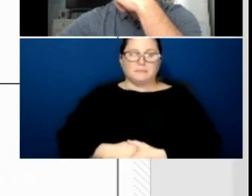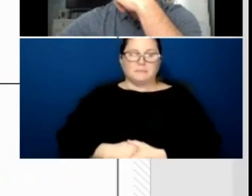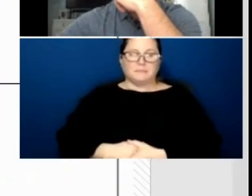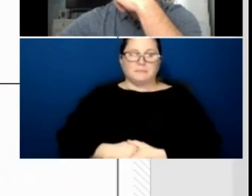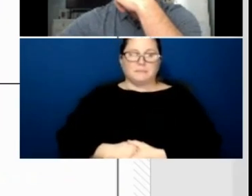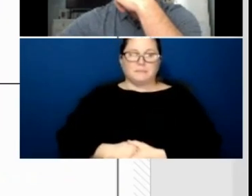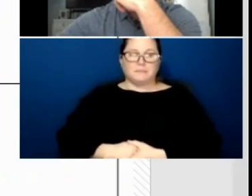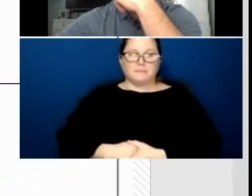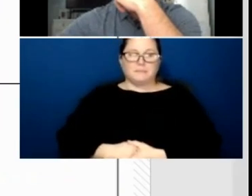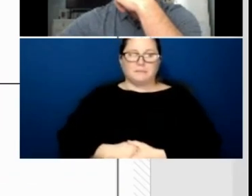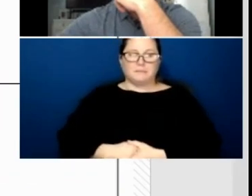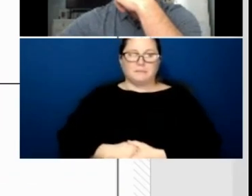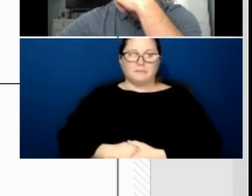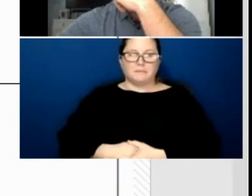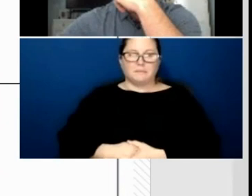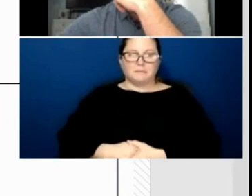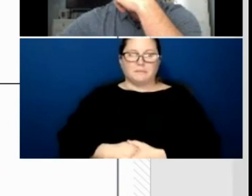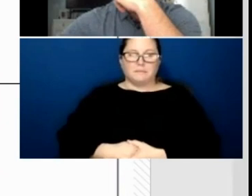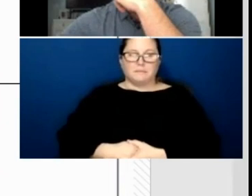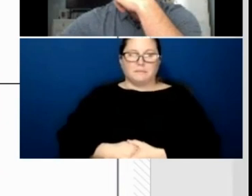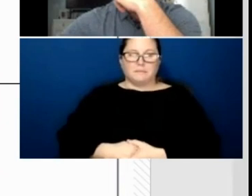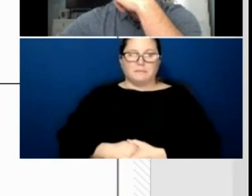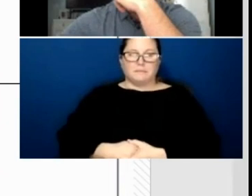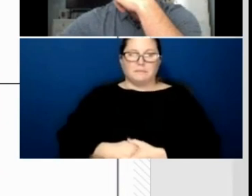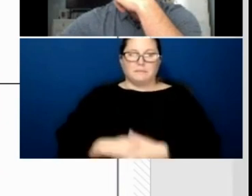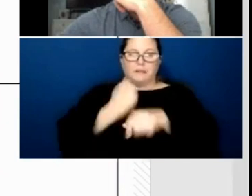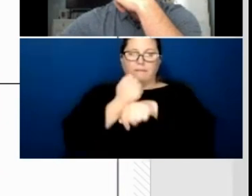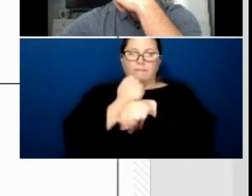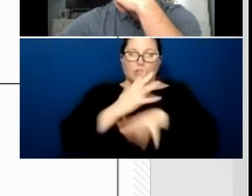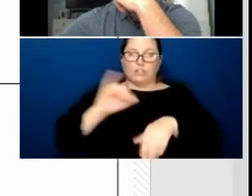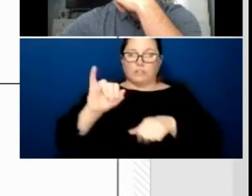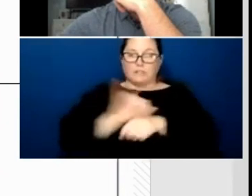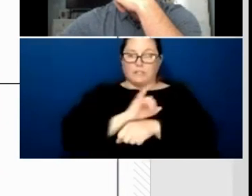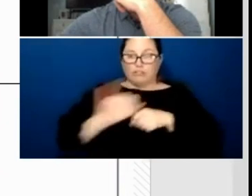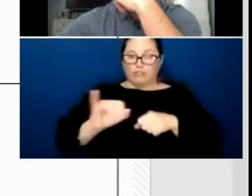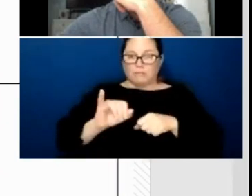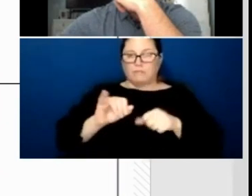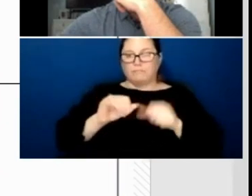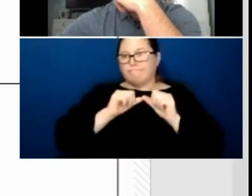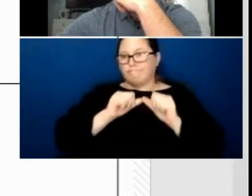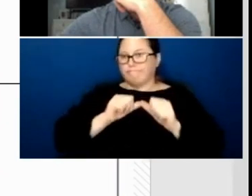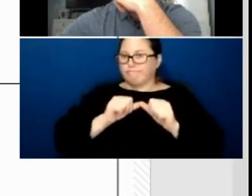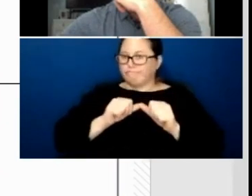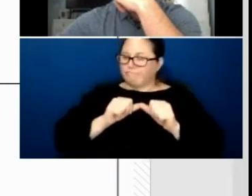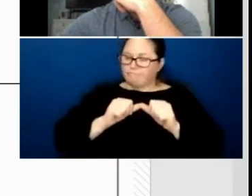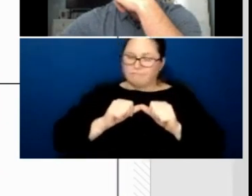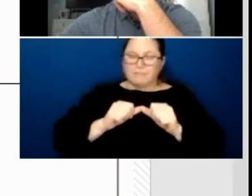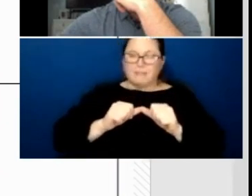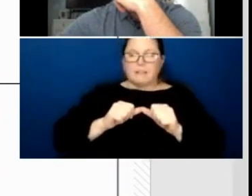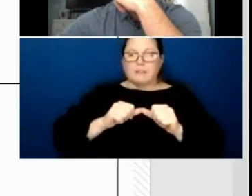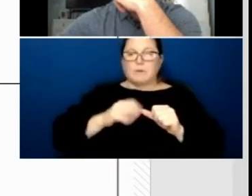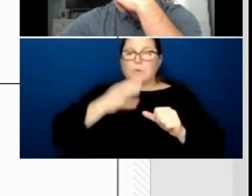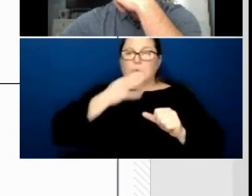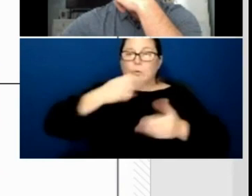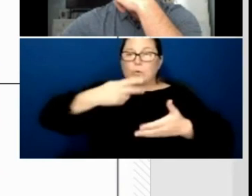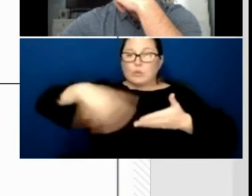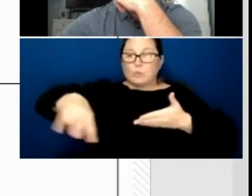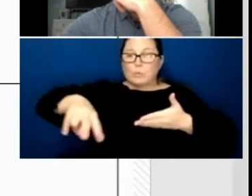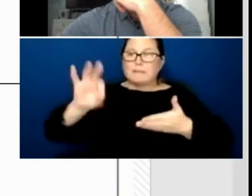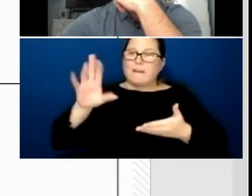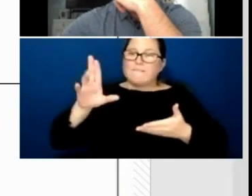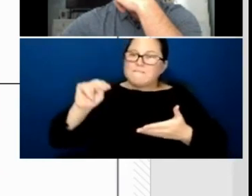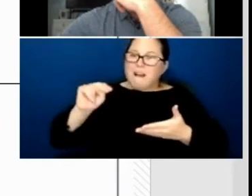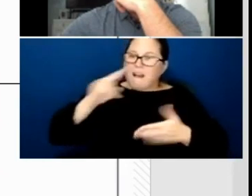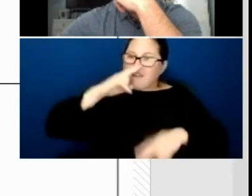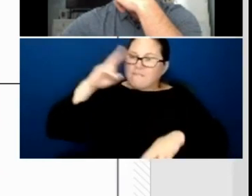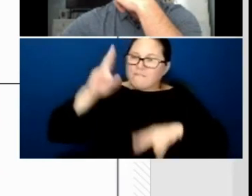also, our virtual internship series keeps on rolling. We have a really fun guest coming up in 2 weeks. On